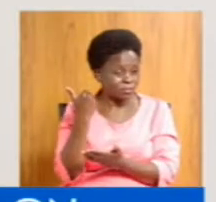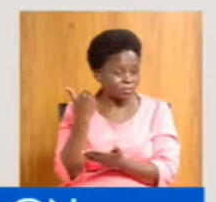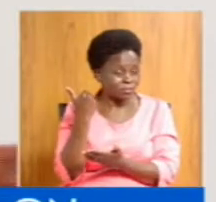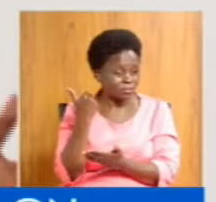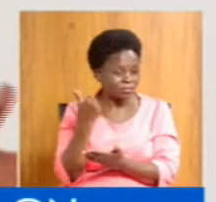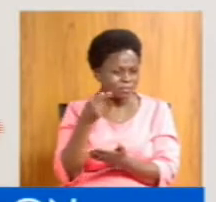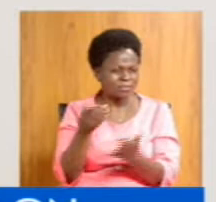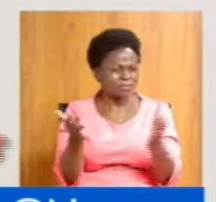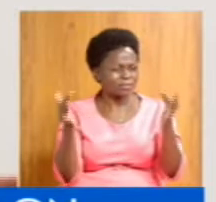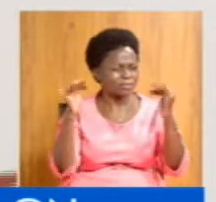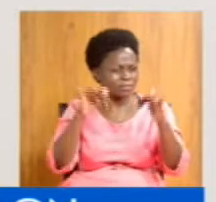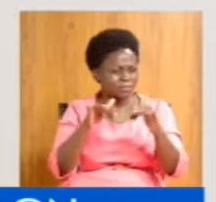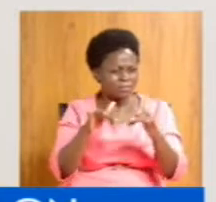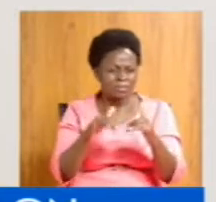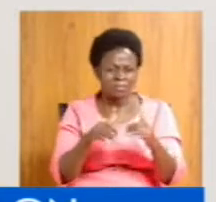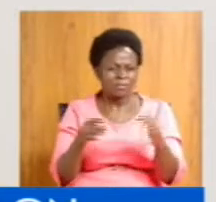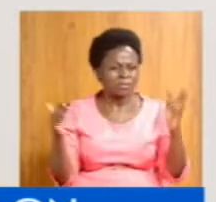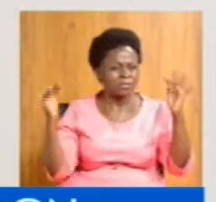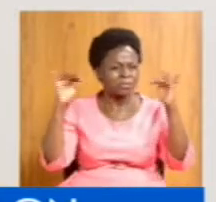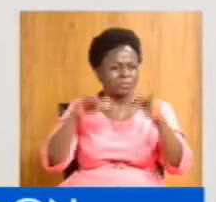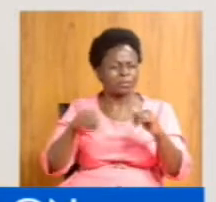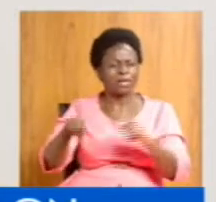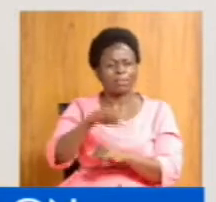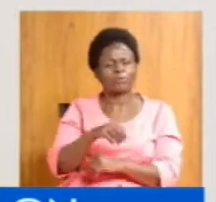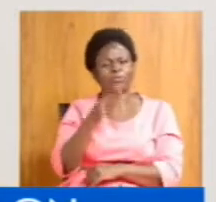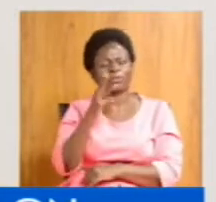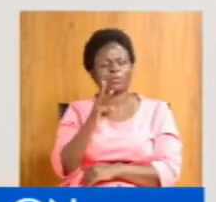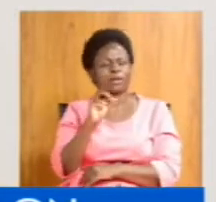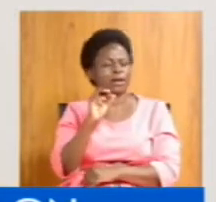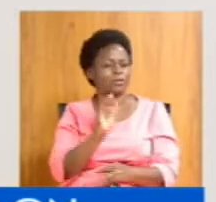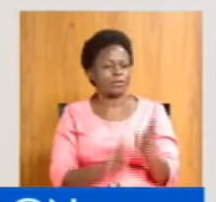this gathering would attract around 300 people.